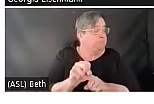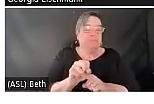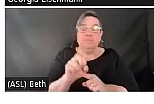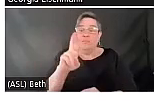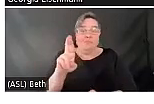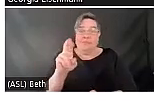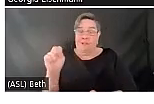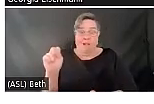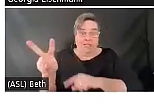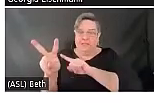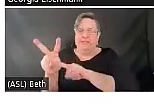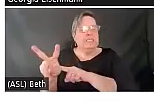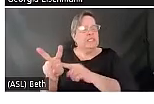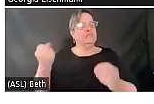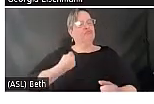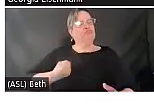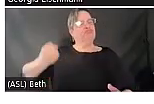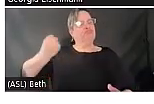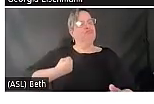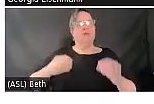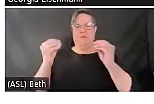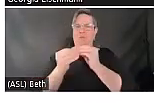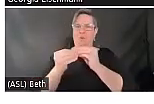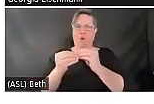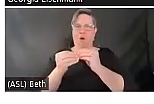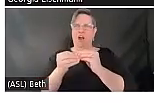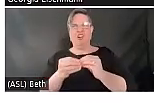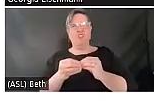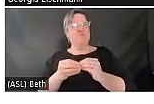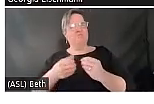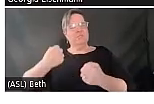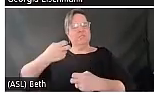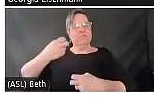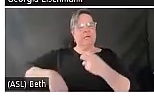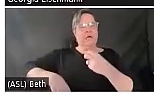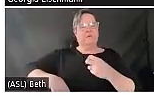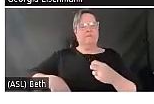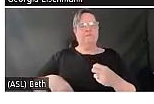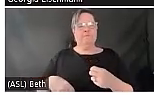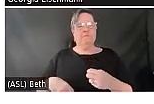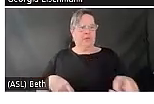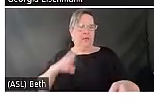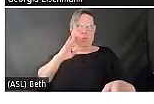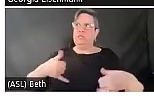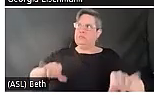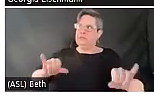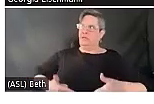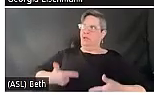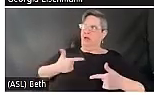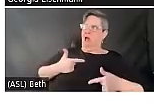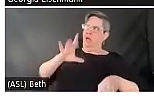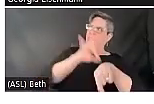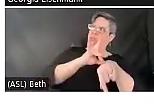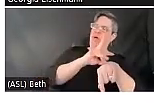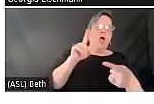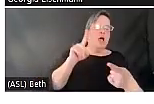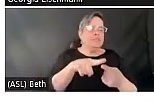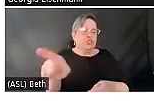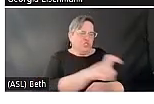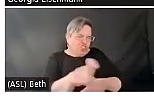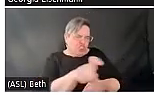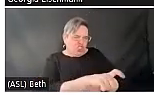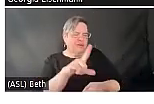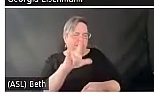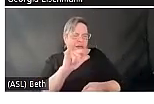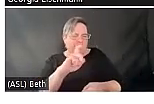those countertops. RSV will stay around unless it's cleaned off with a disinfectant for quite some time. So even up to